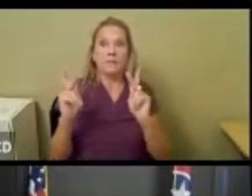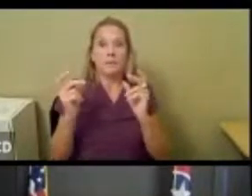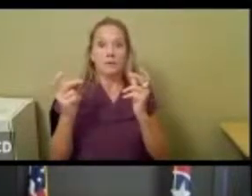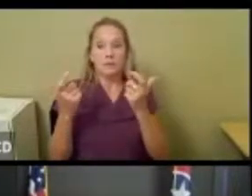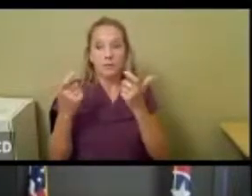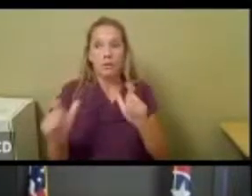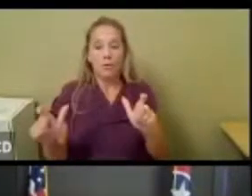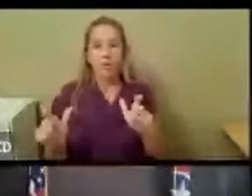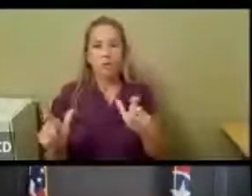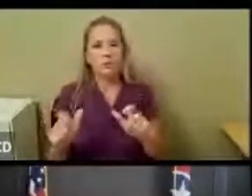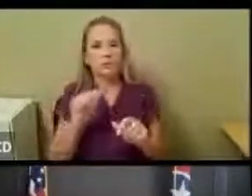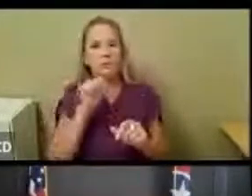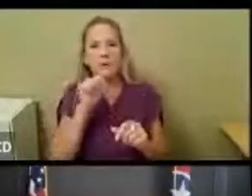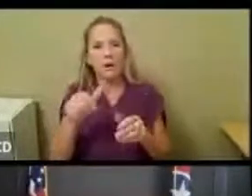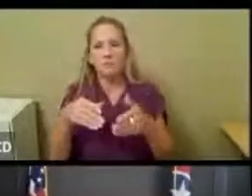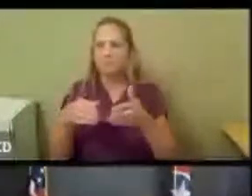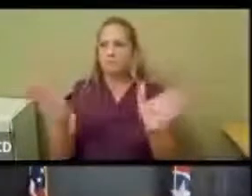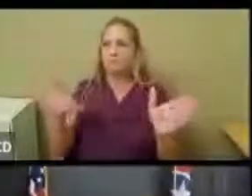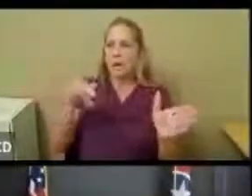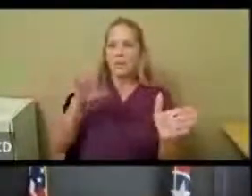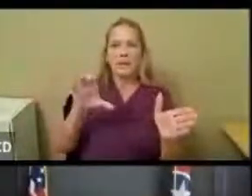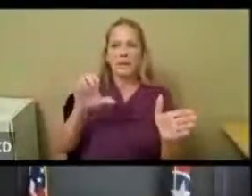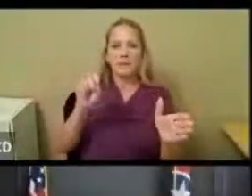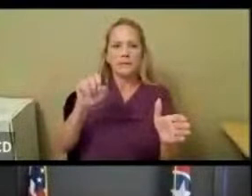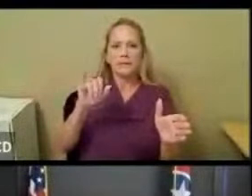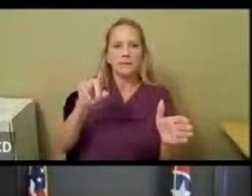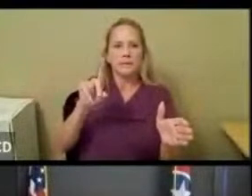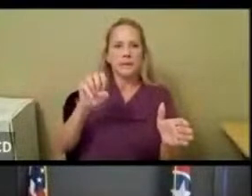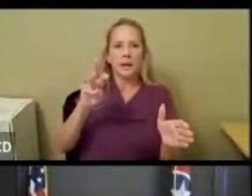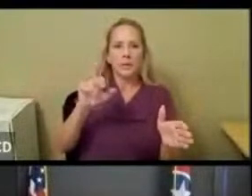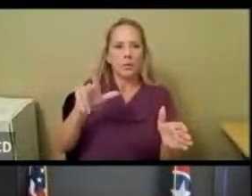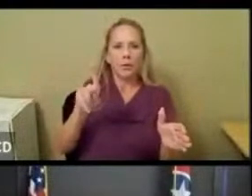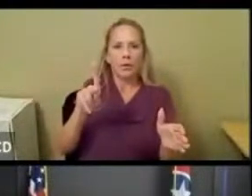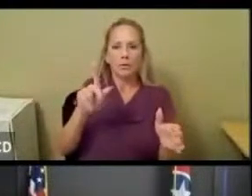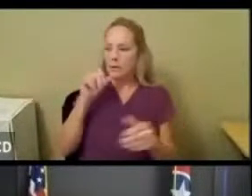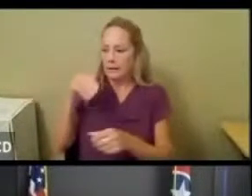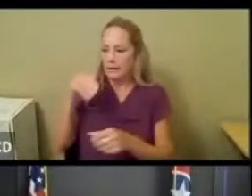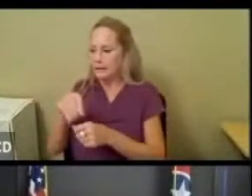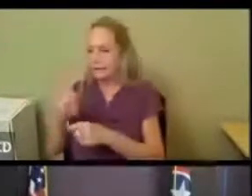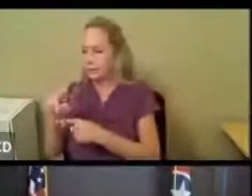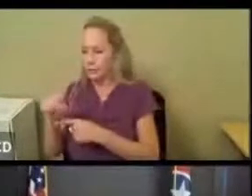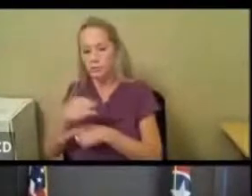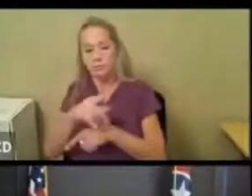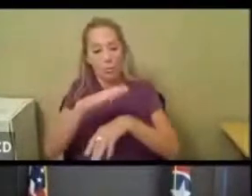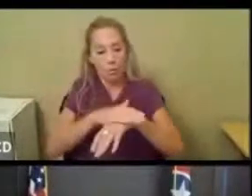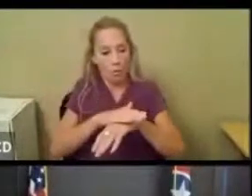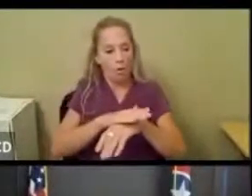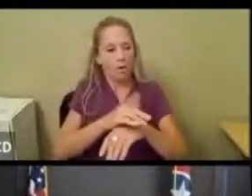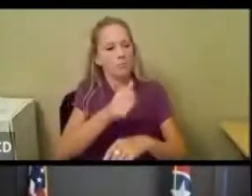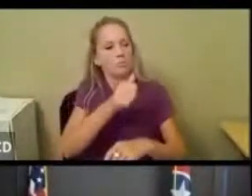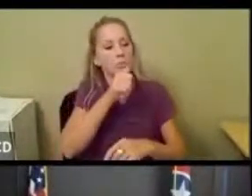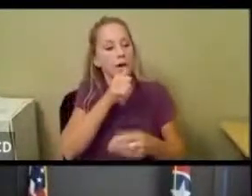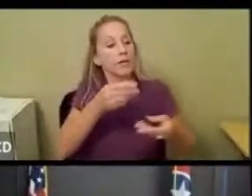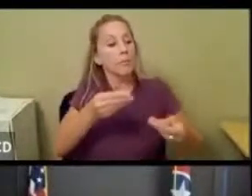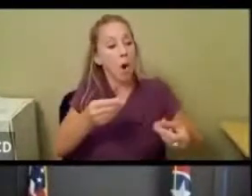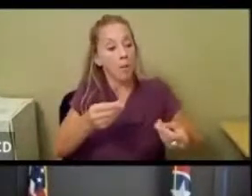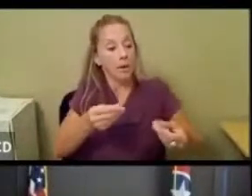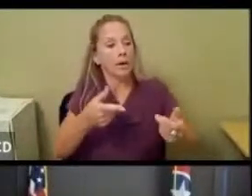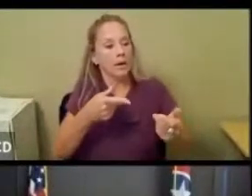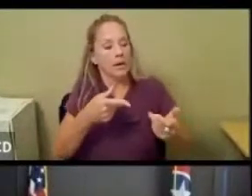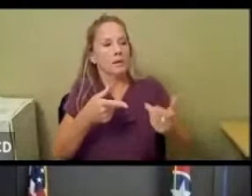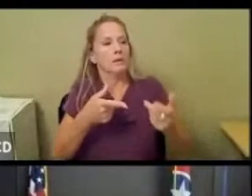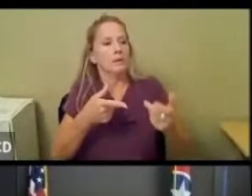on a public sidewalk, not out on the street. They were on the property and they were packed in